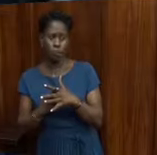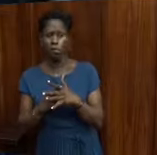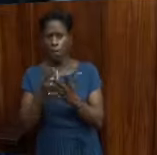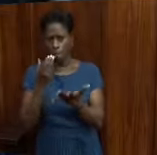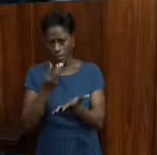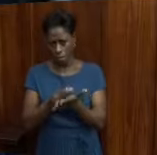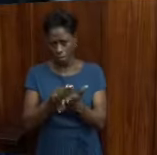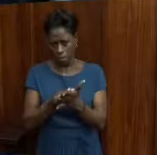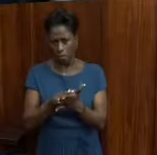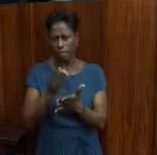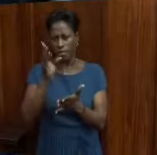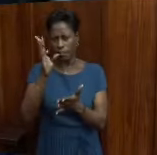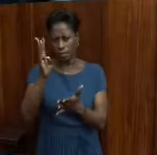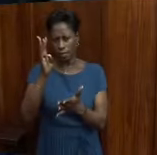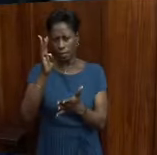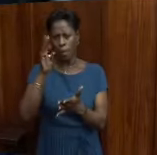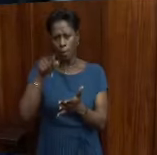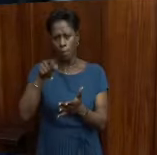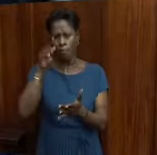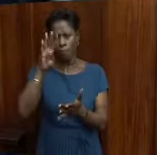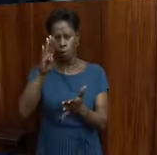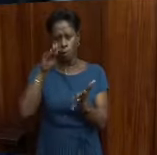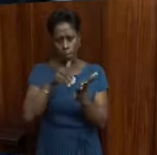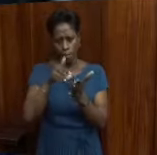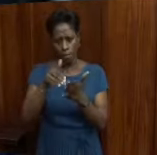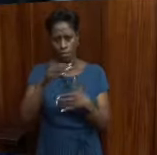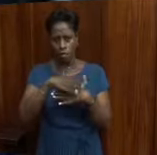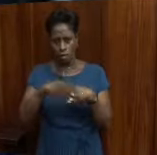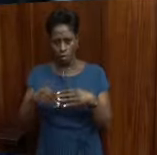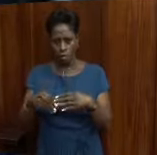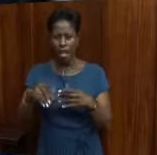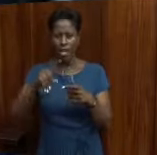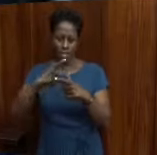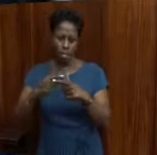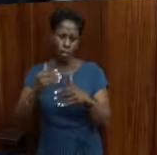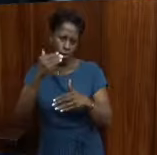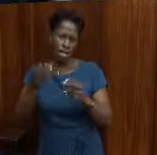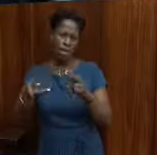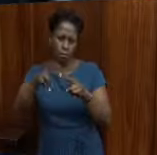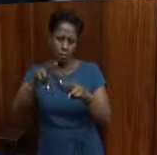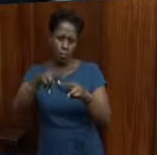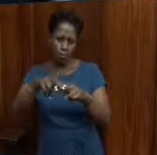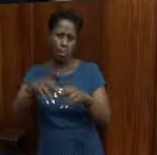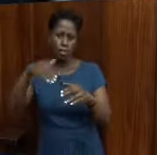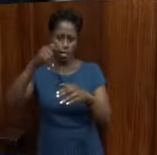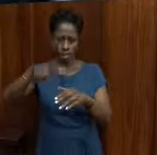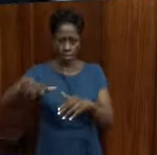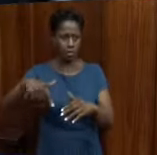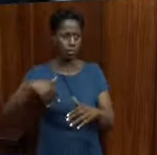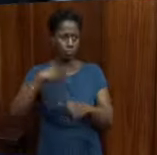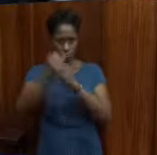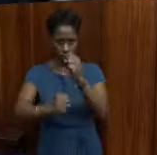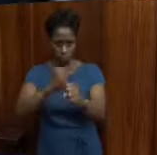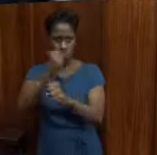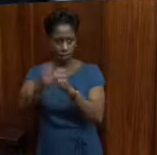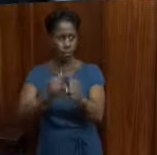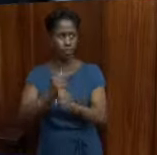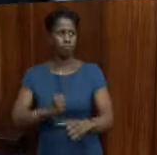$6.46 million, which will be augmented in subsequent years by a funding scheme to be determined.